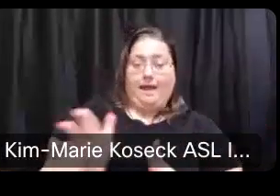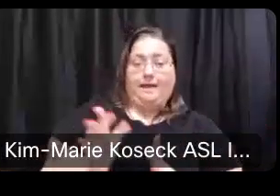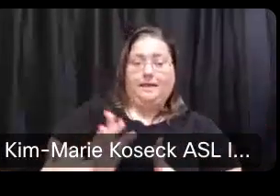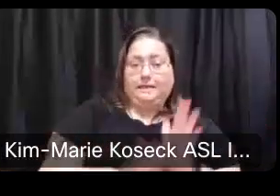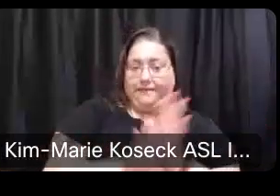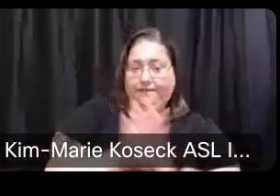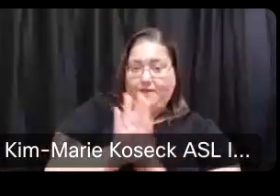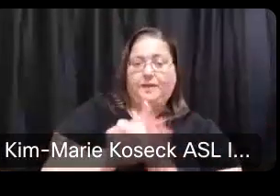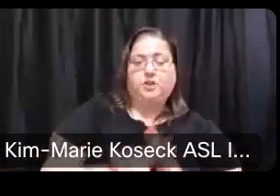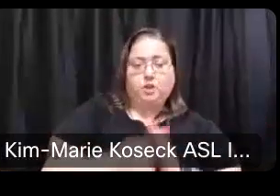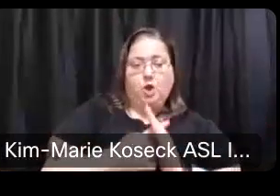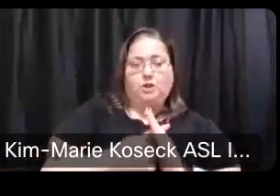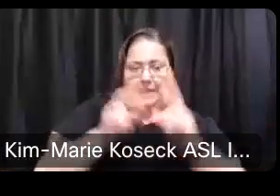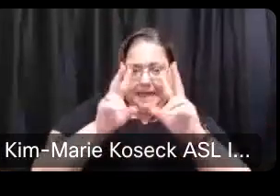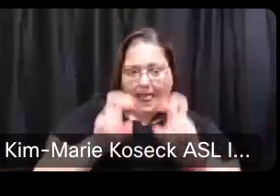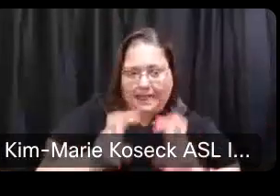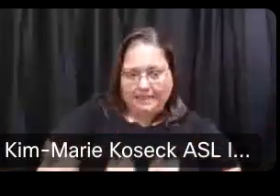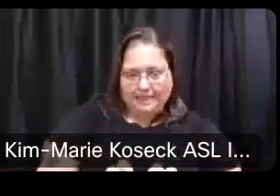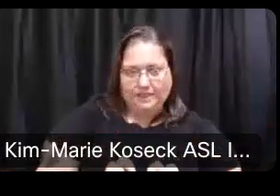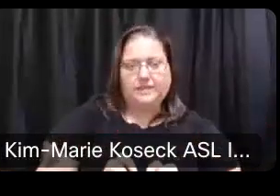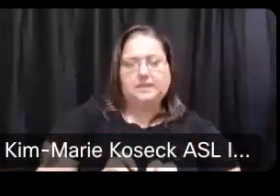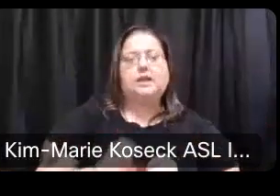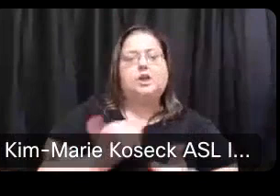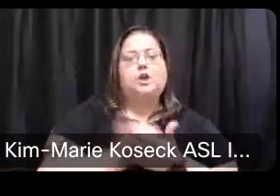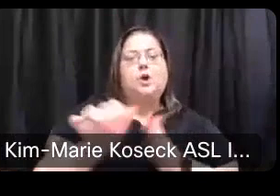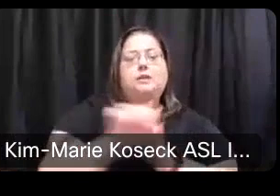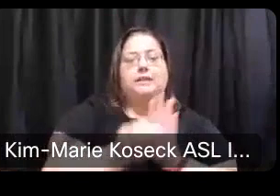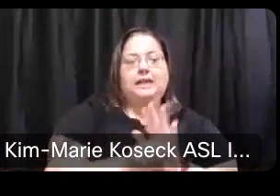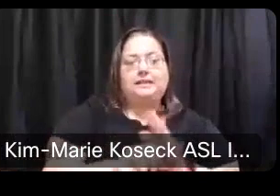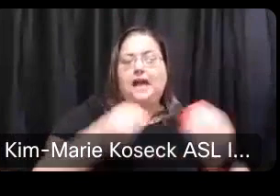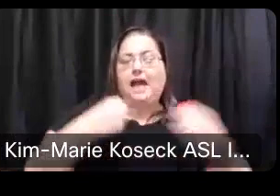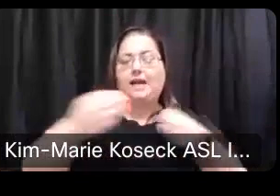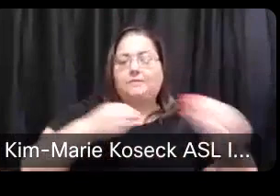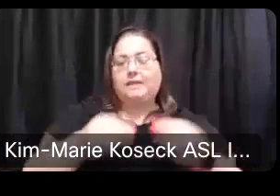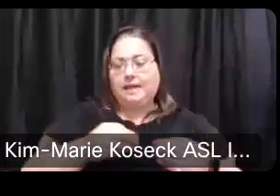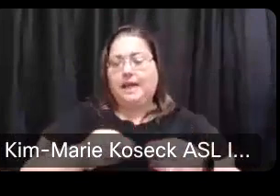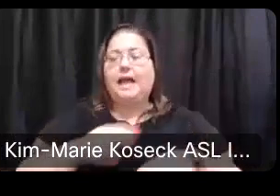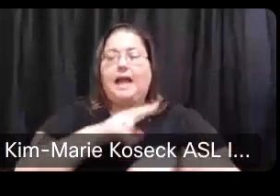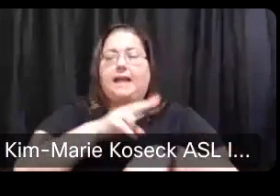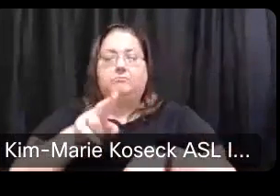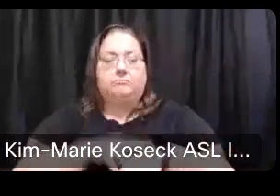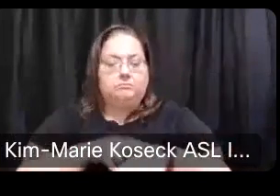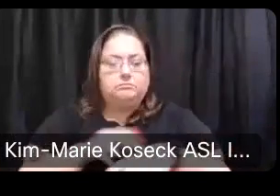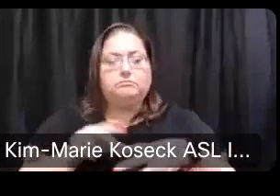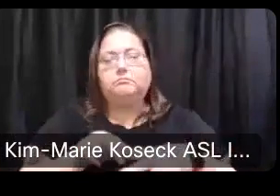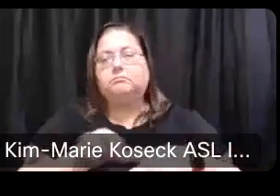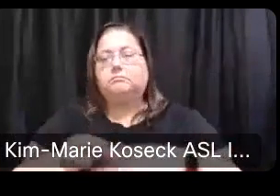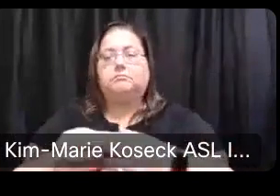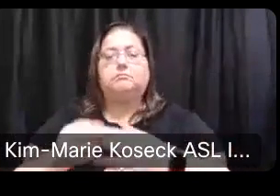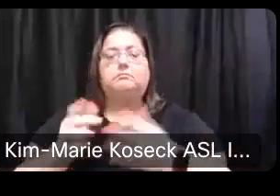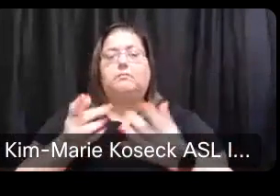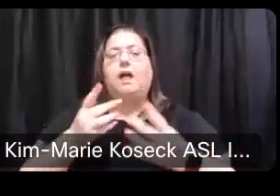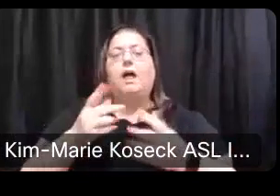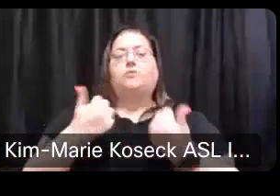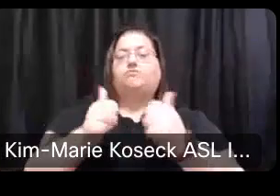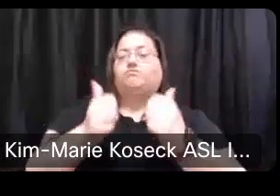development involves an analysis of existing New York State adaptation and resilience planning efforts. This links